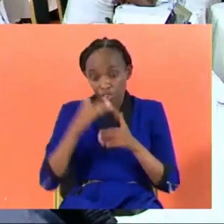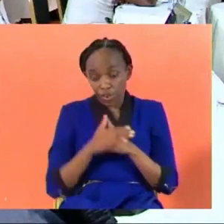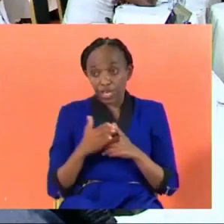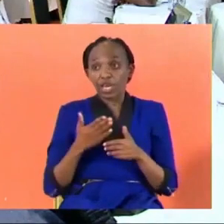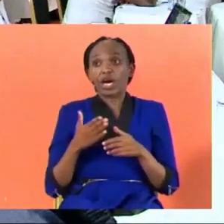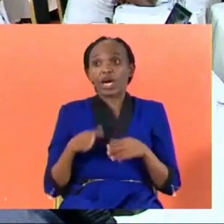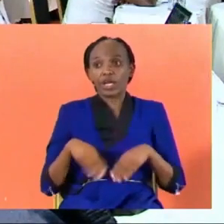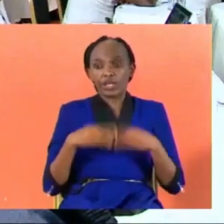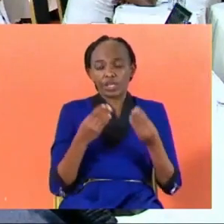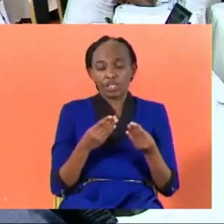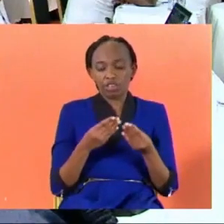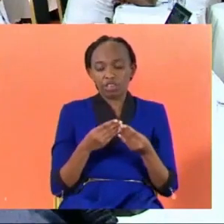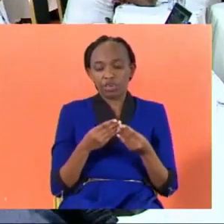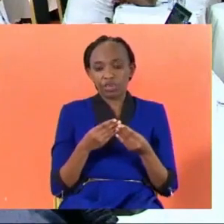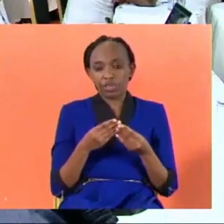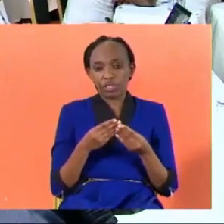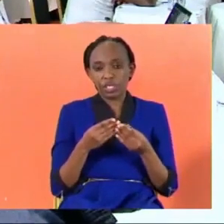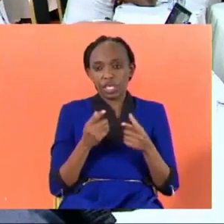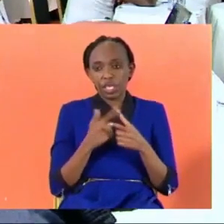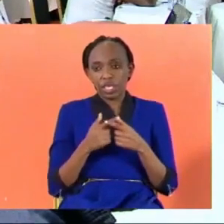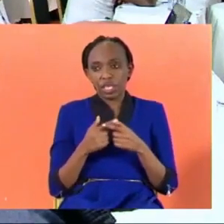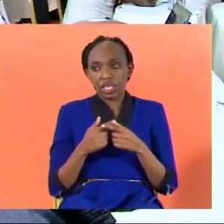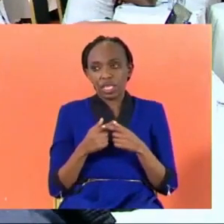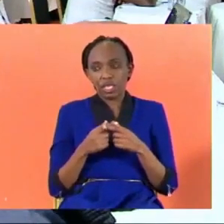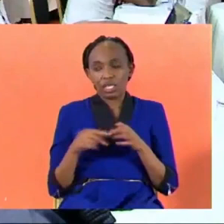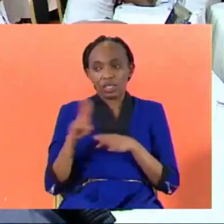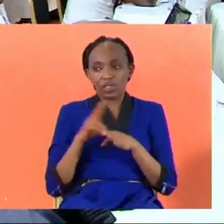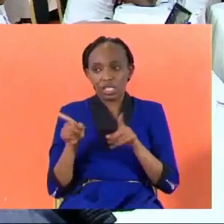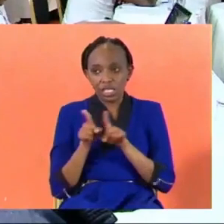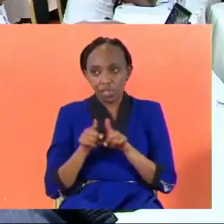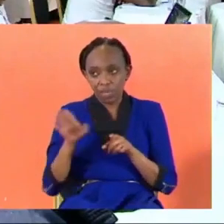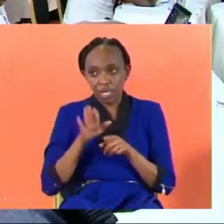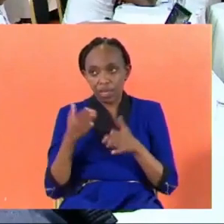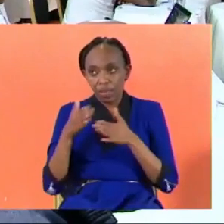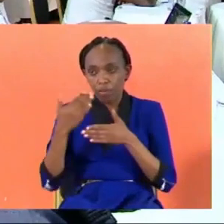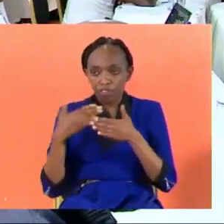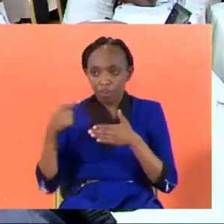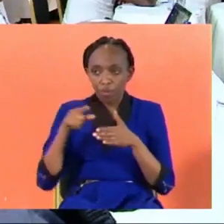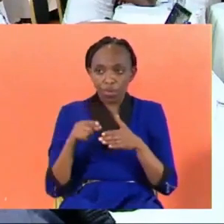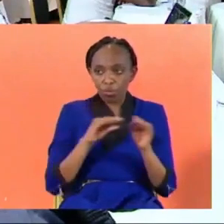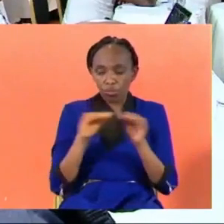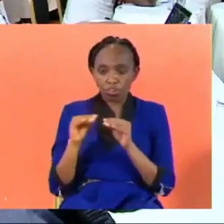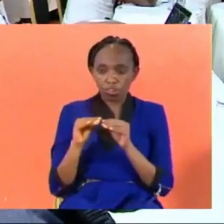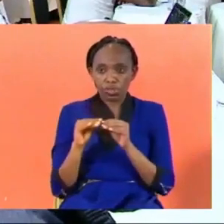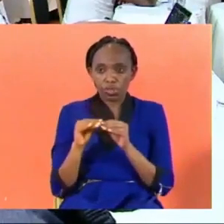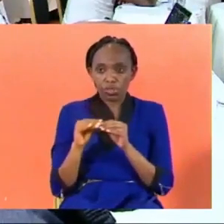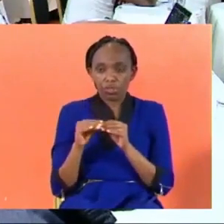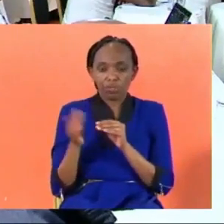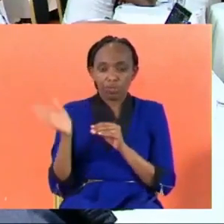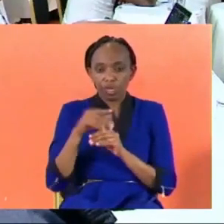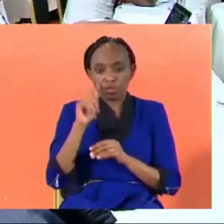hand him my device, and then he'll speak using the same platform before we cross over to